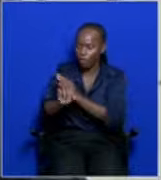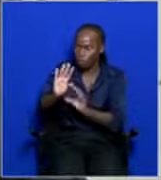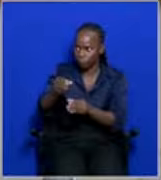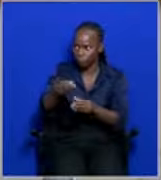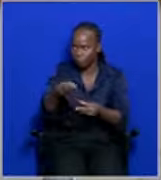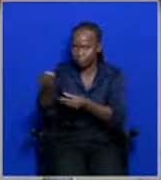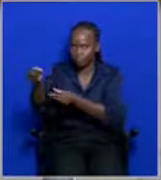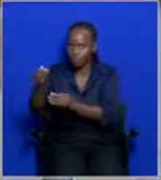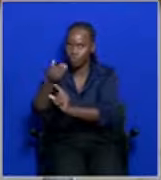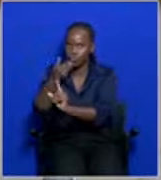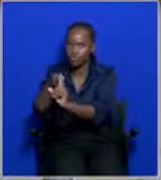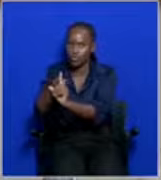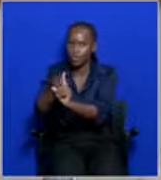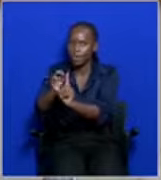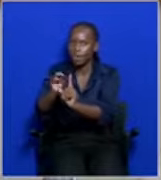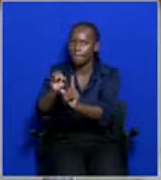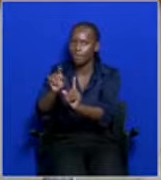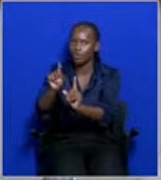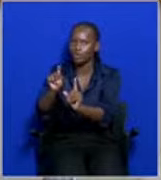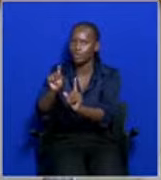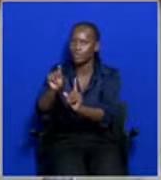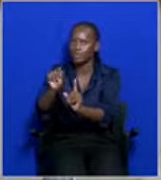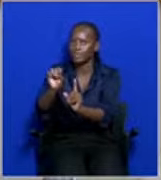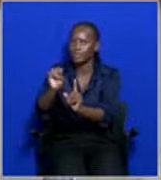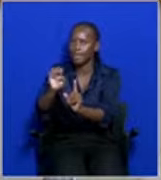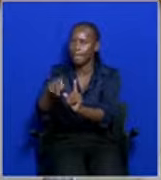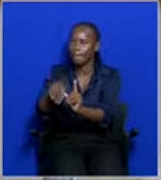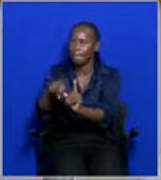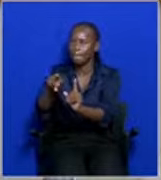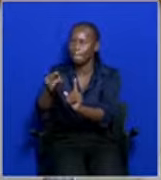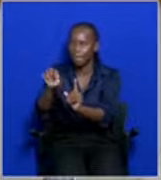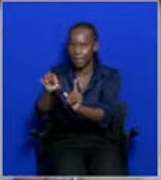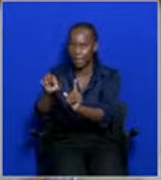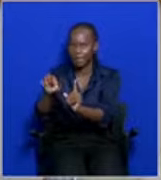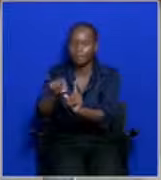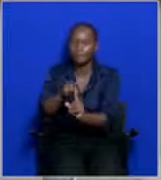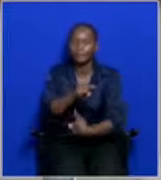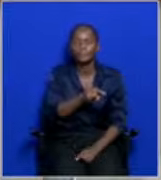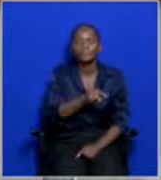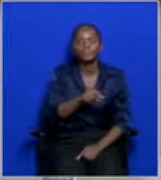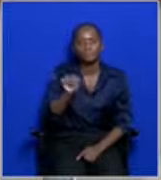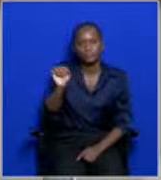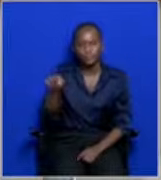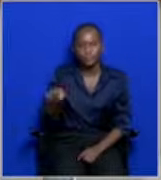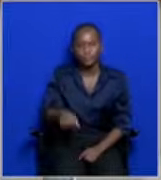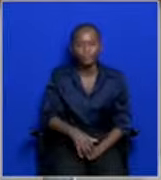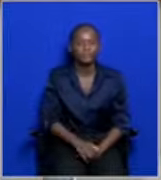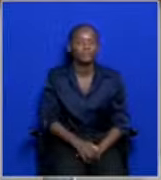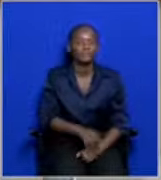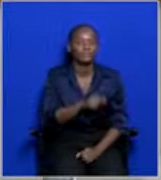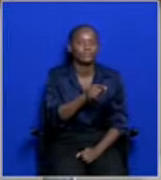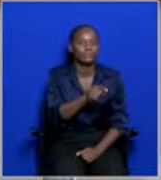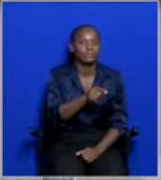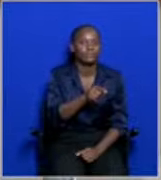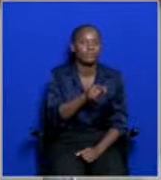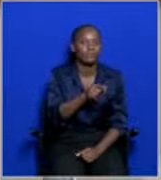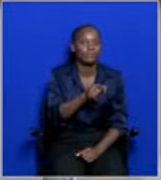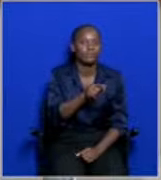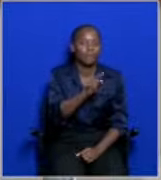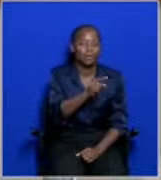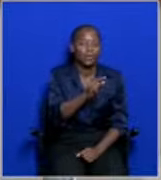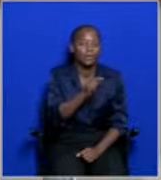July 2022, and I think the arrests were on the 10th of March